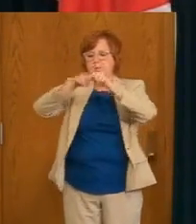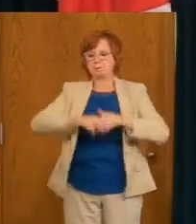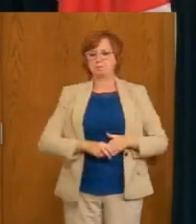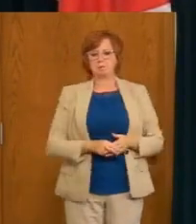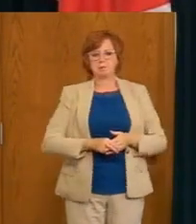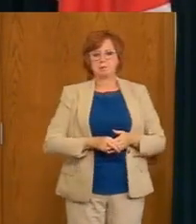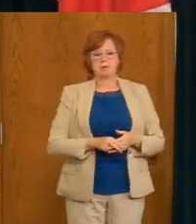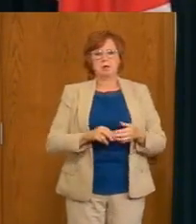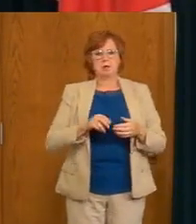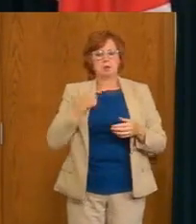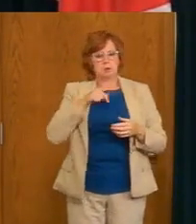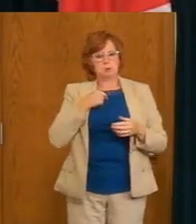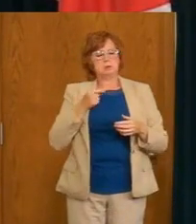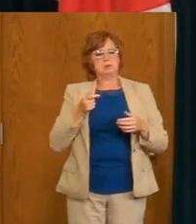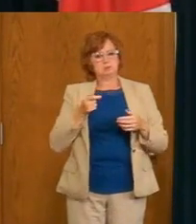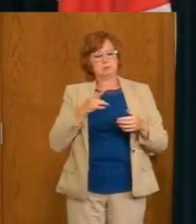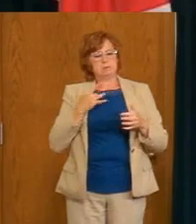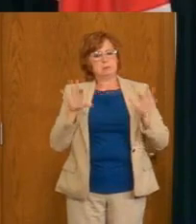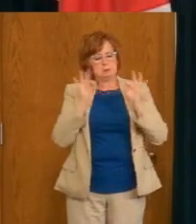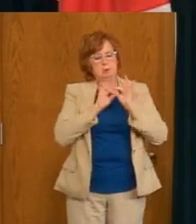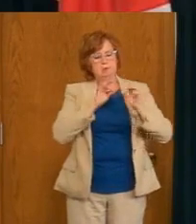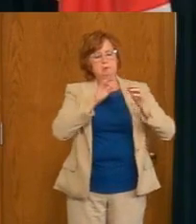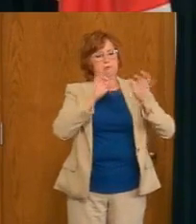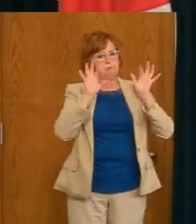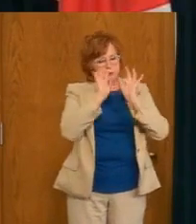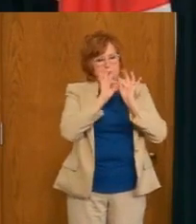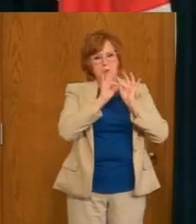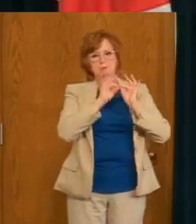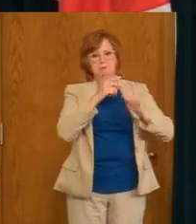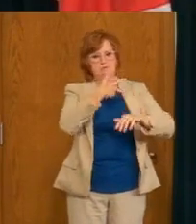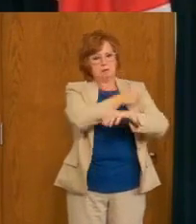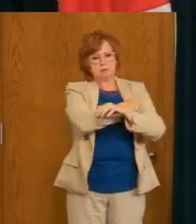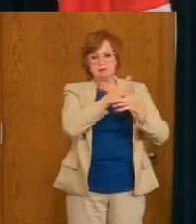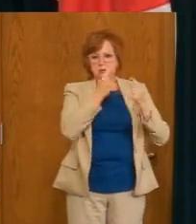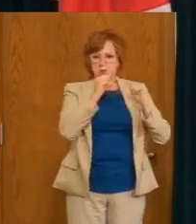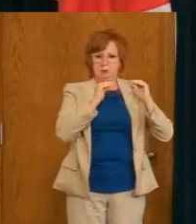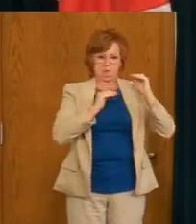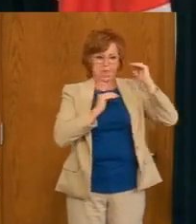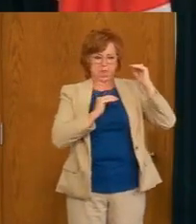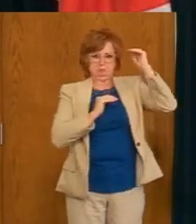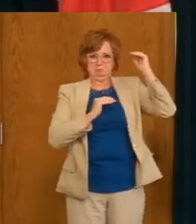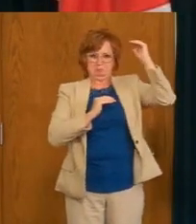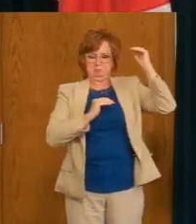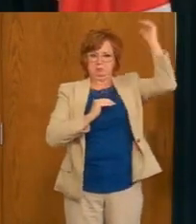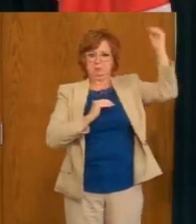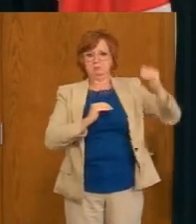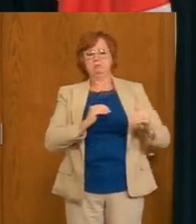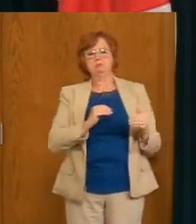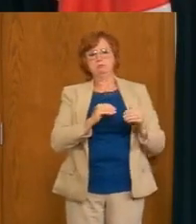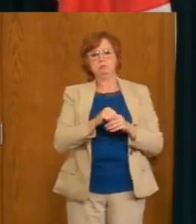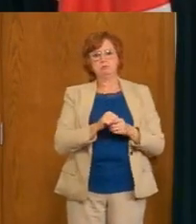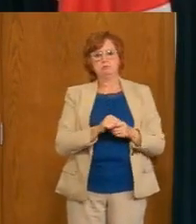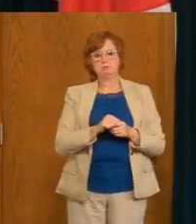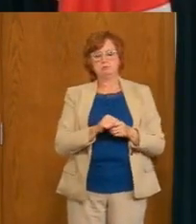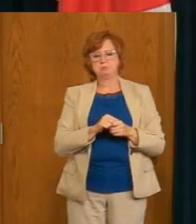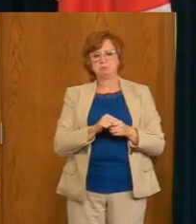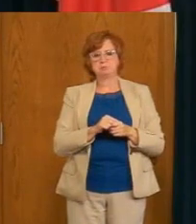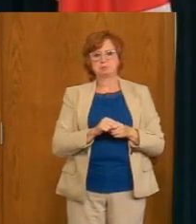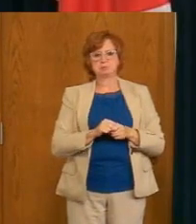and make sure that any vaccines that are available are shared with the rest of the world.